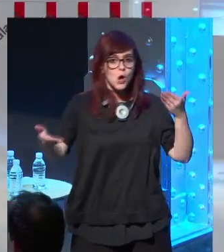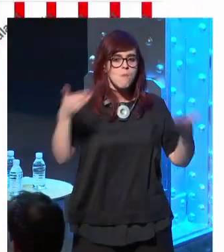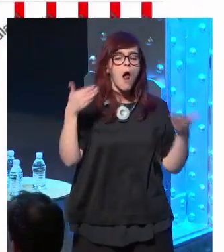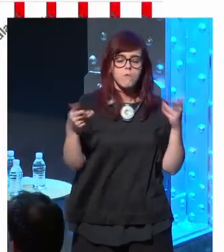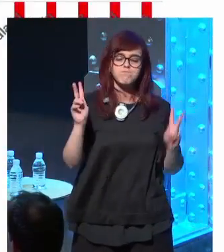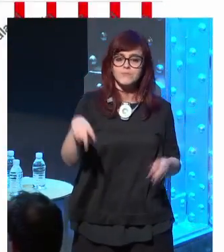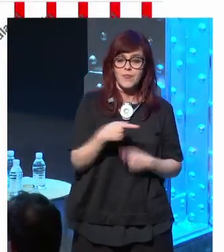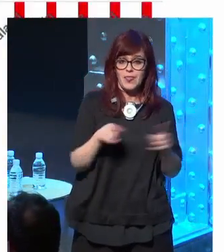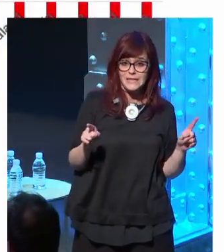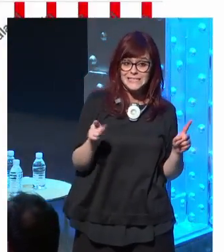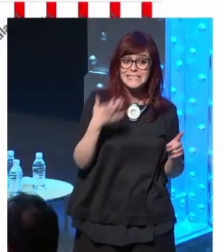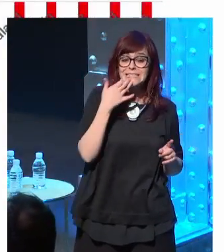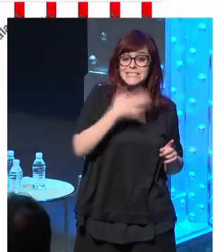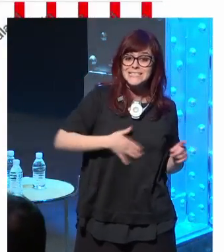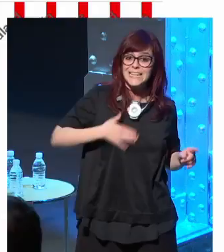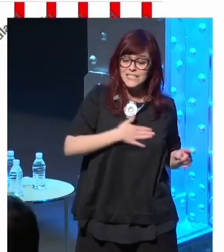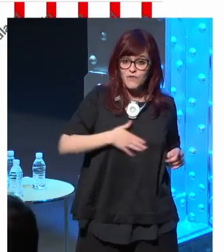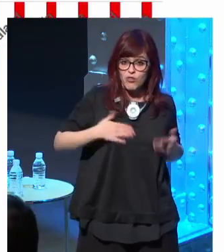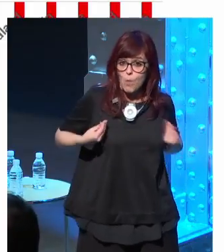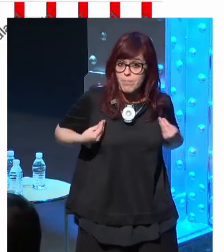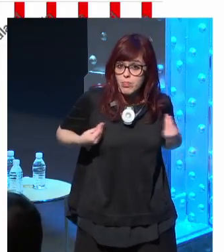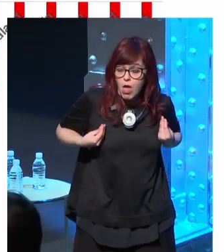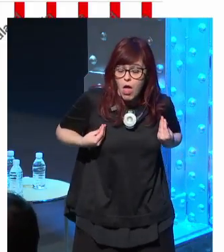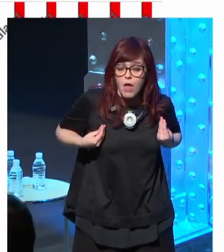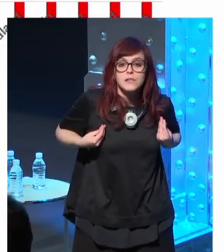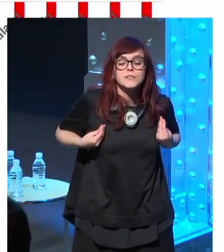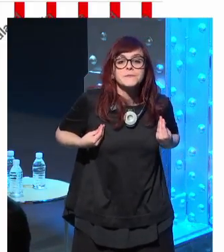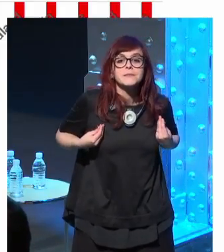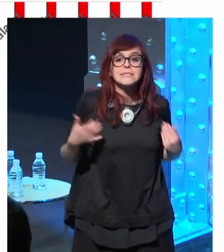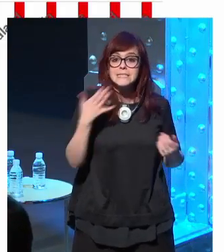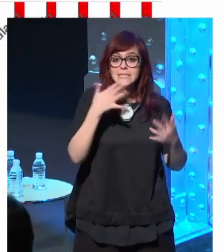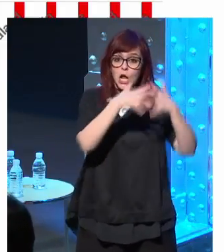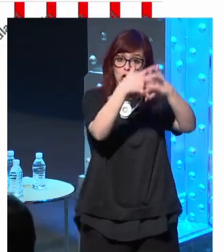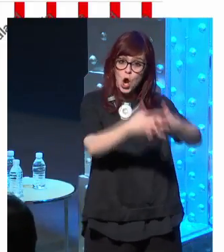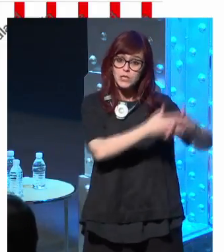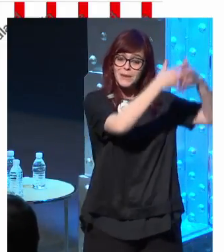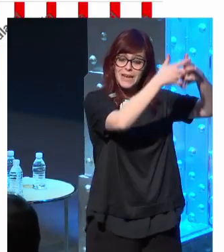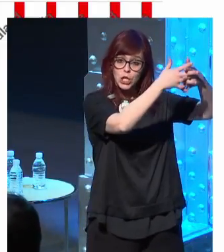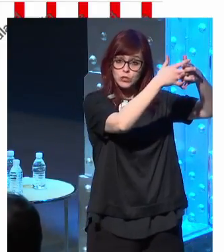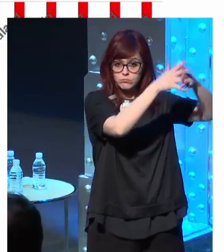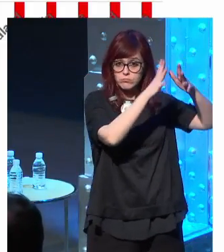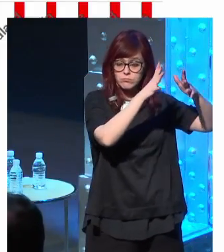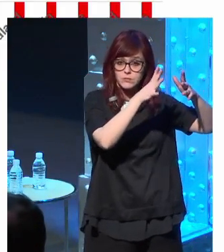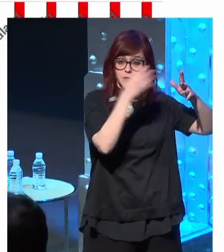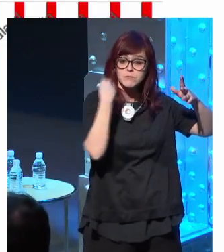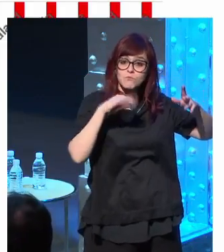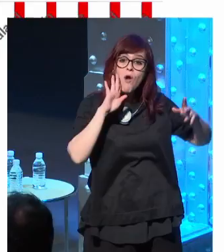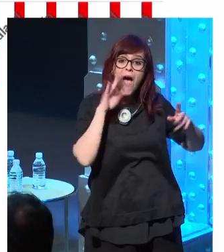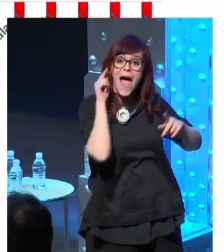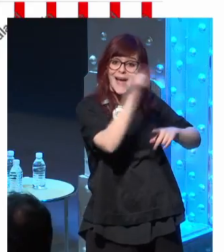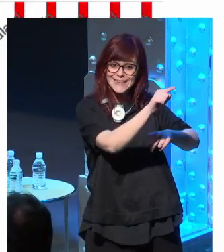life satisfaction, for instance, among Americans, we can see that Americans who have children